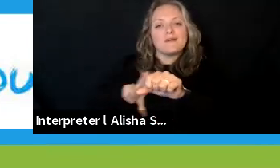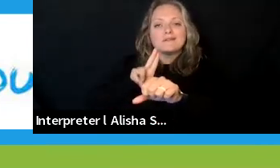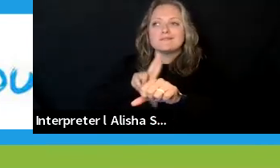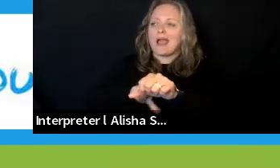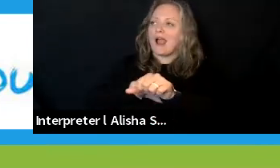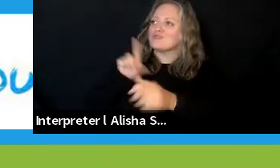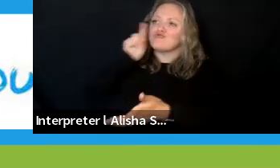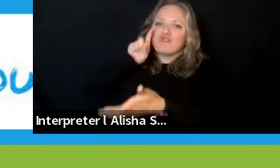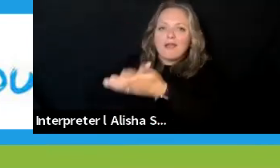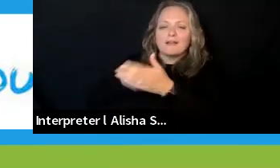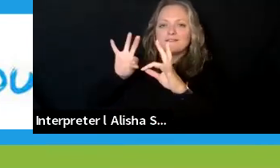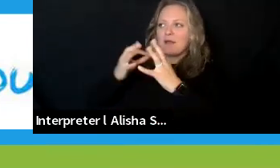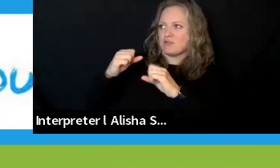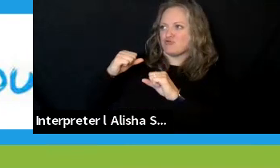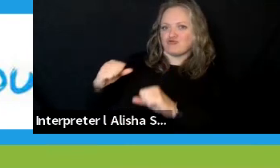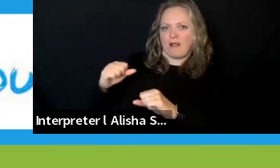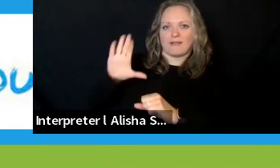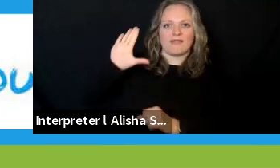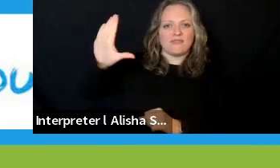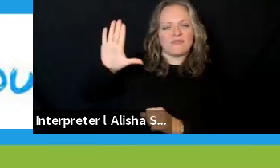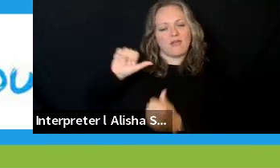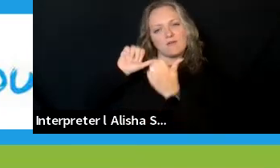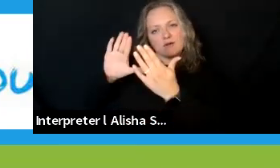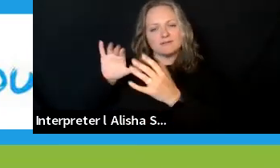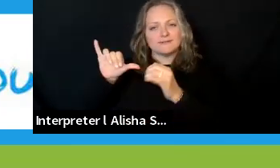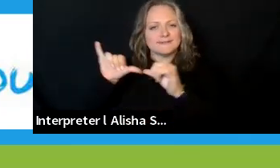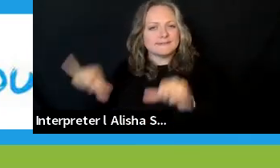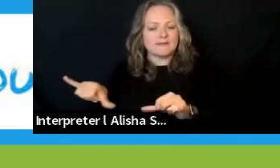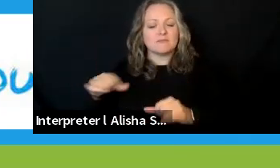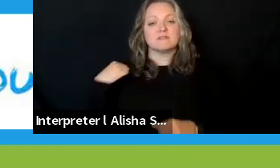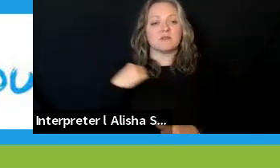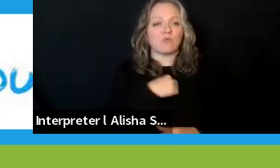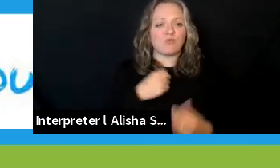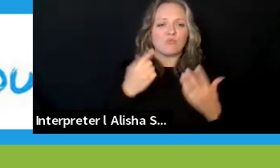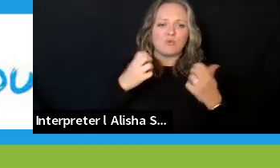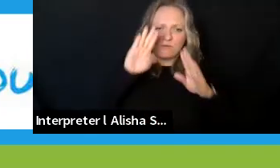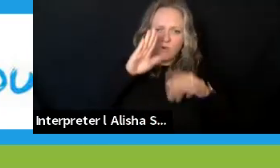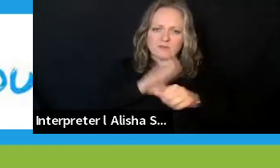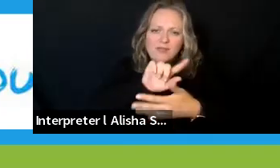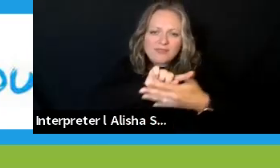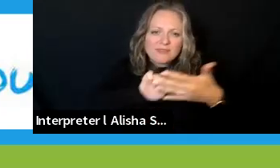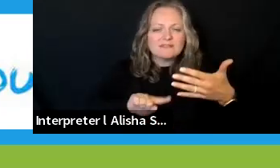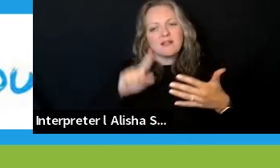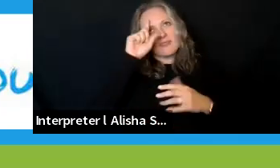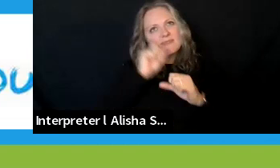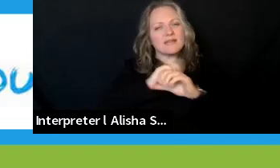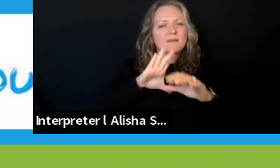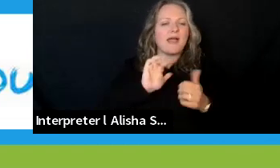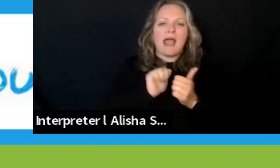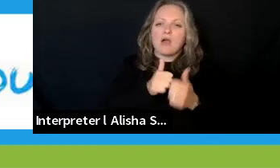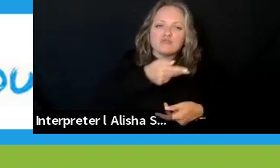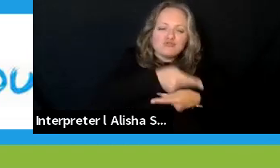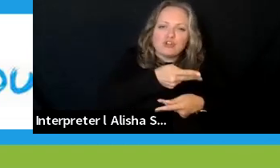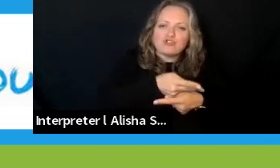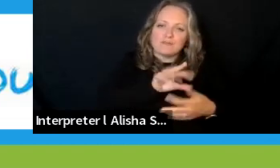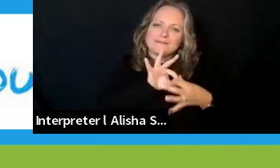framework. And like I said earlier, we're going to emphasize the importance of nurturing and attachment through each of those protective factors. So just briefly